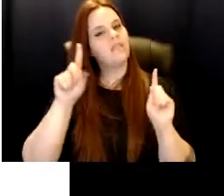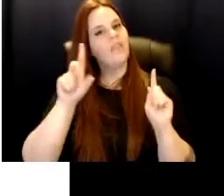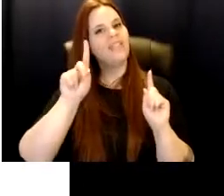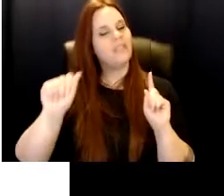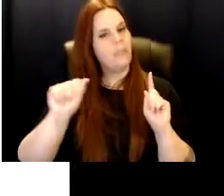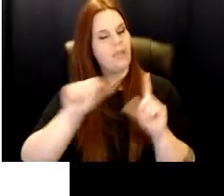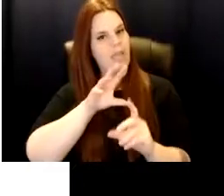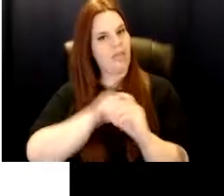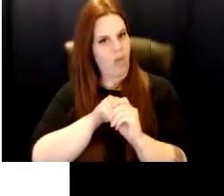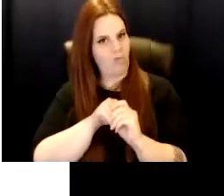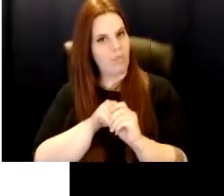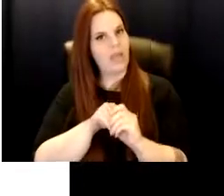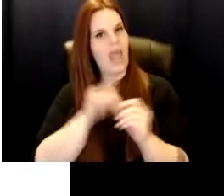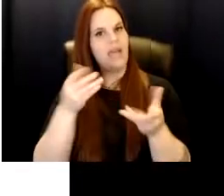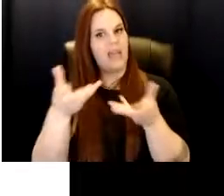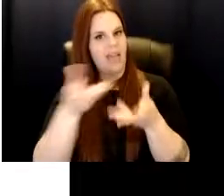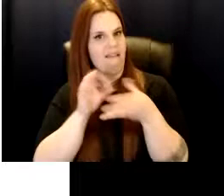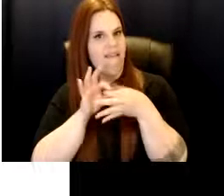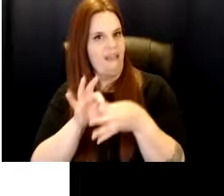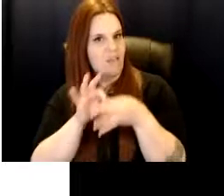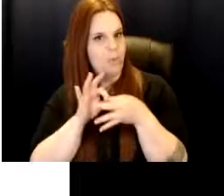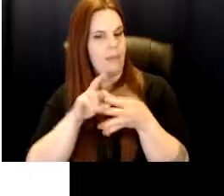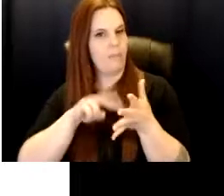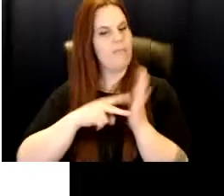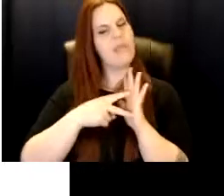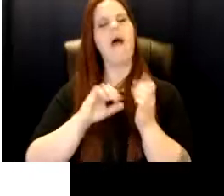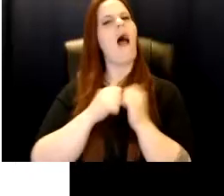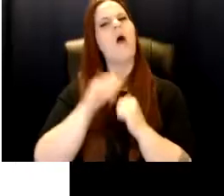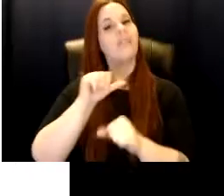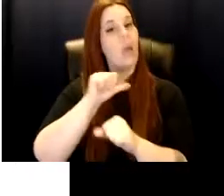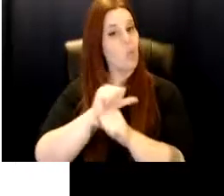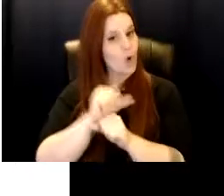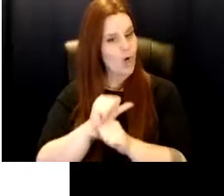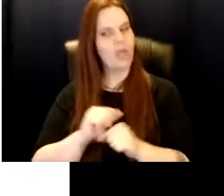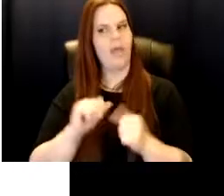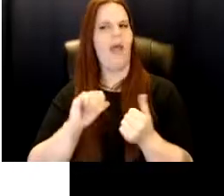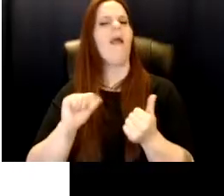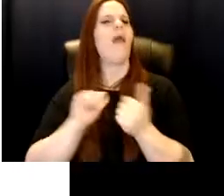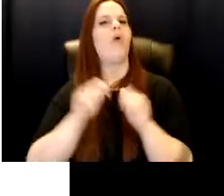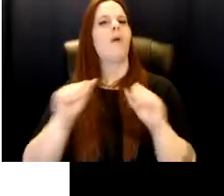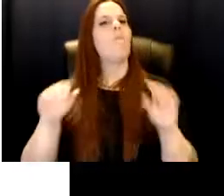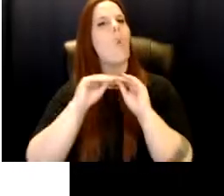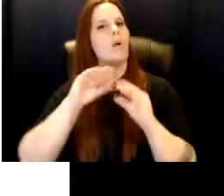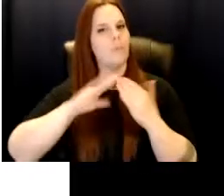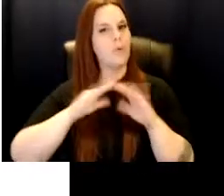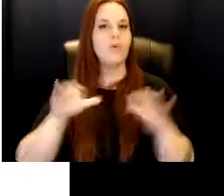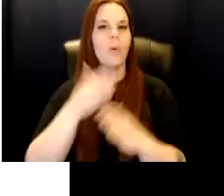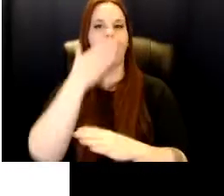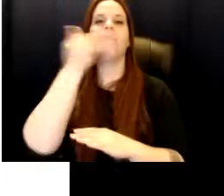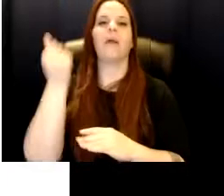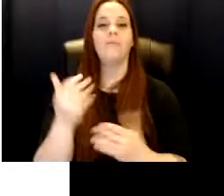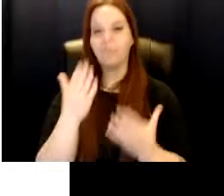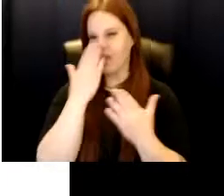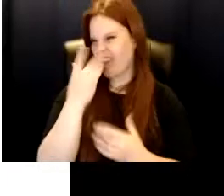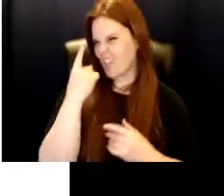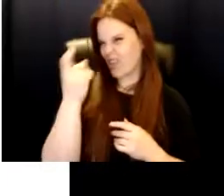disability involvement and engagement mean, how does it work, and how can more communities do this better? Thanks for the